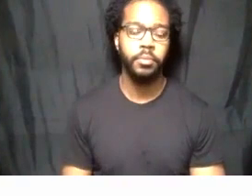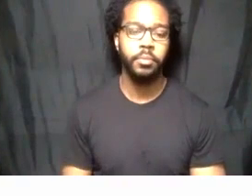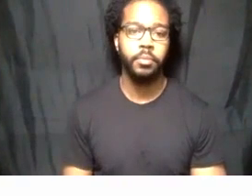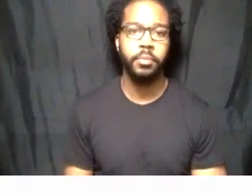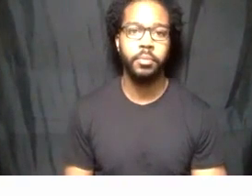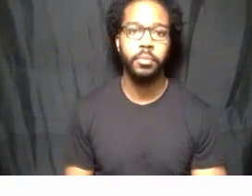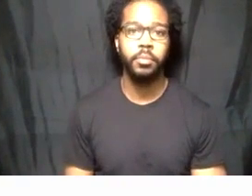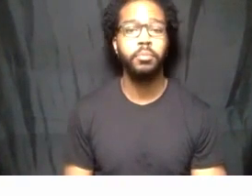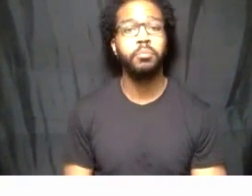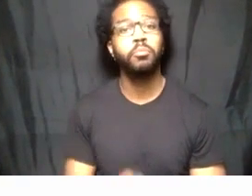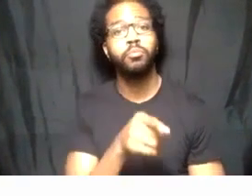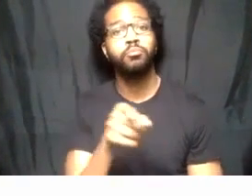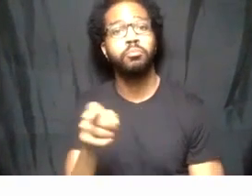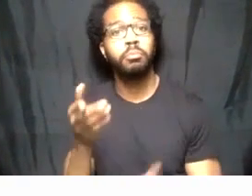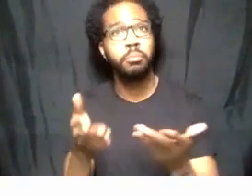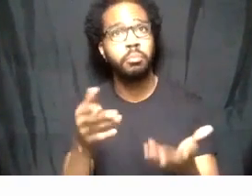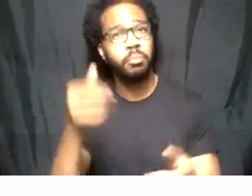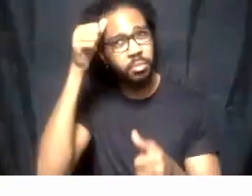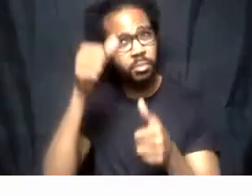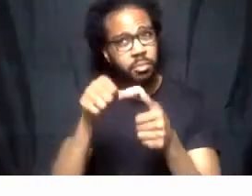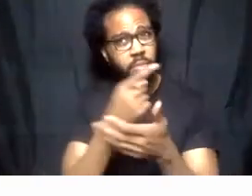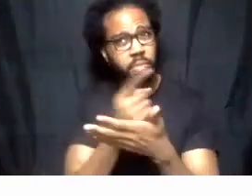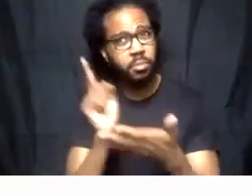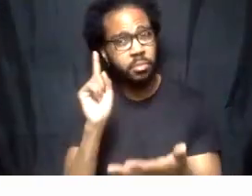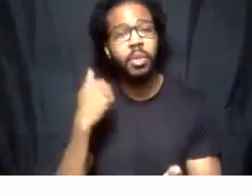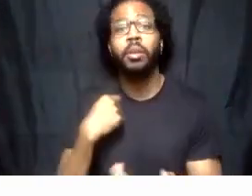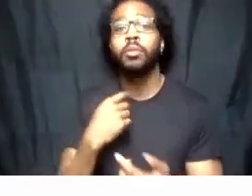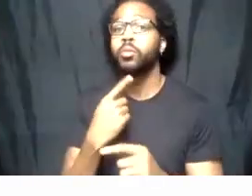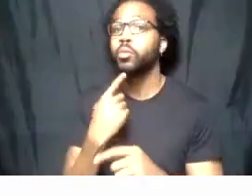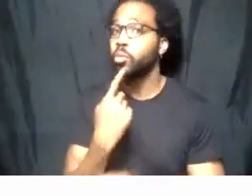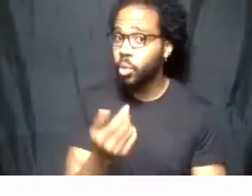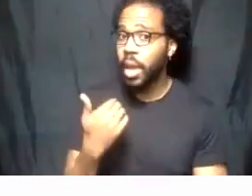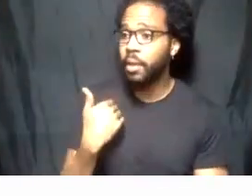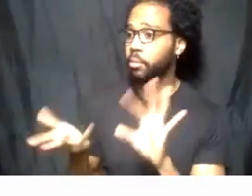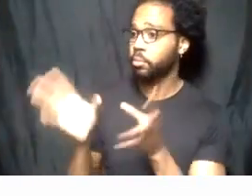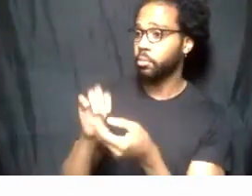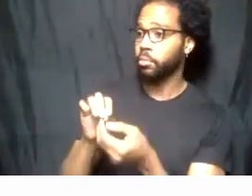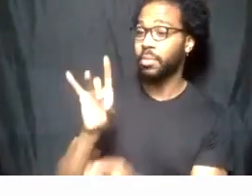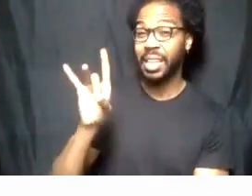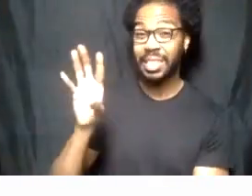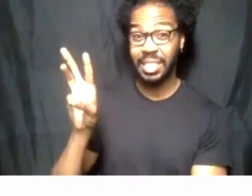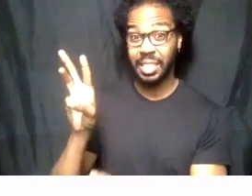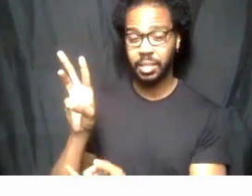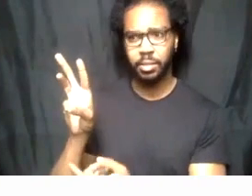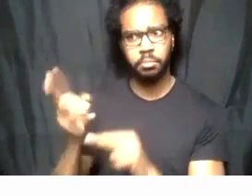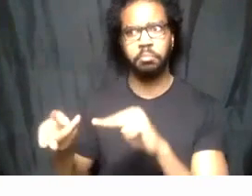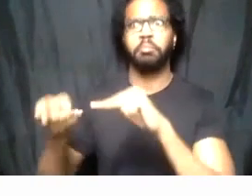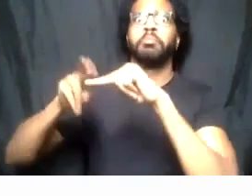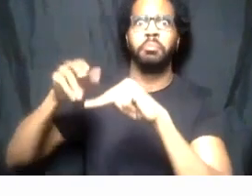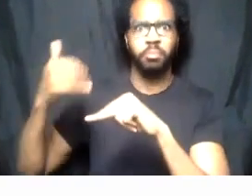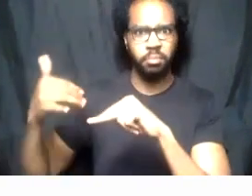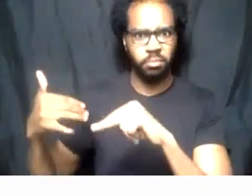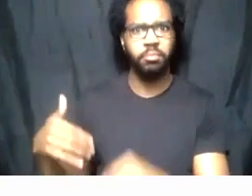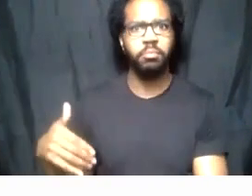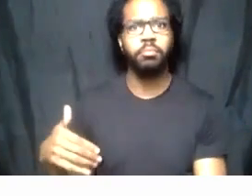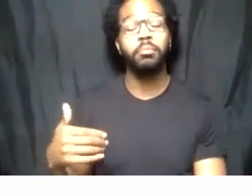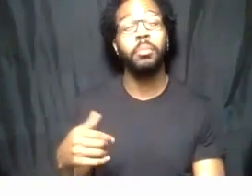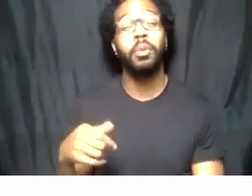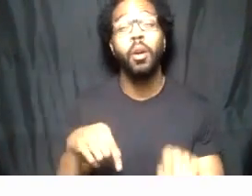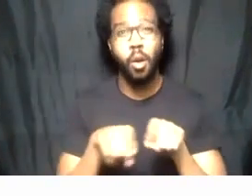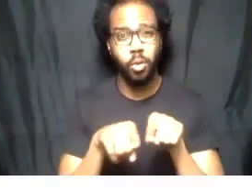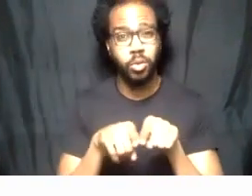You may recall that a week ago I reported there were 86, which sounds like a pretty significant jump. The other thing I